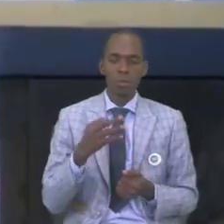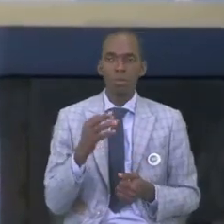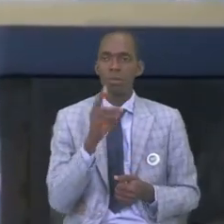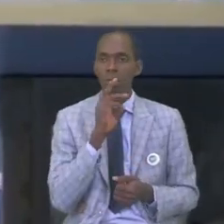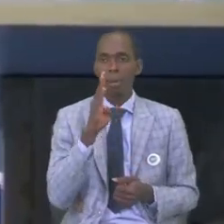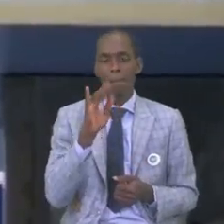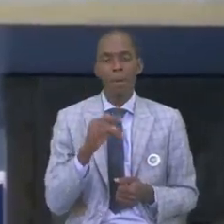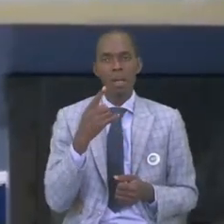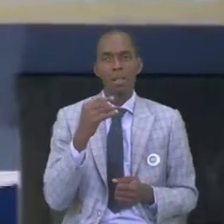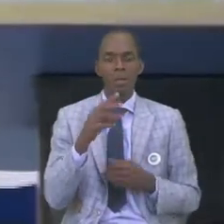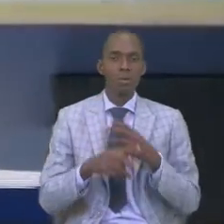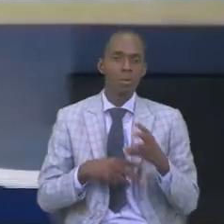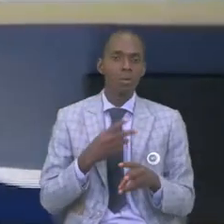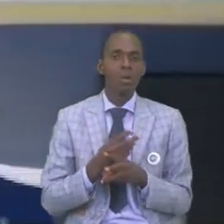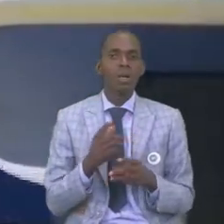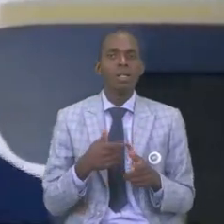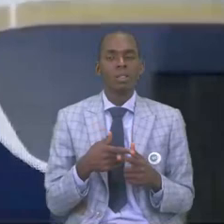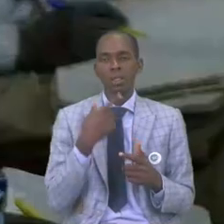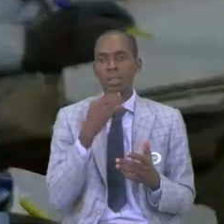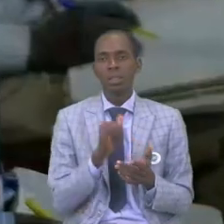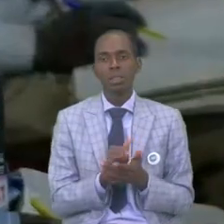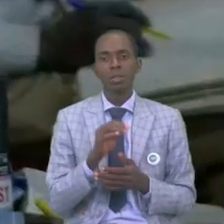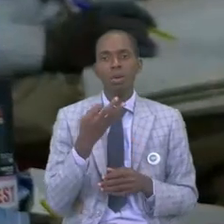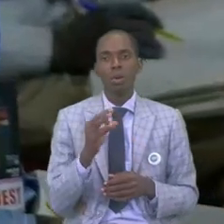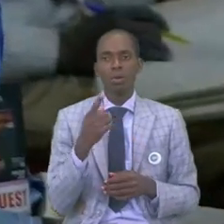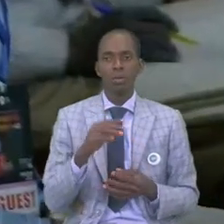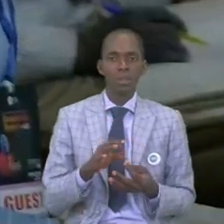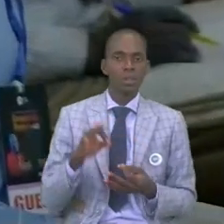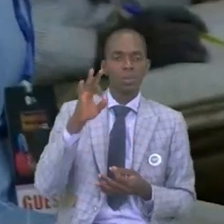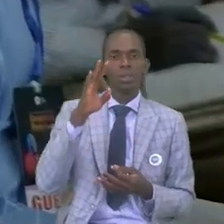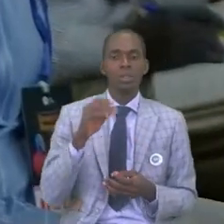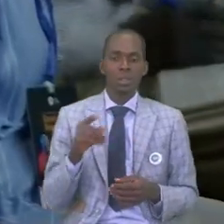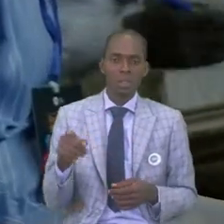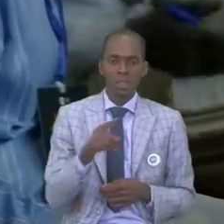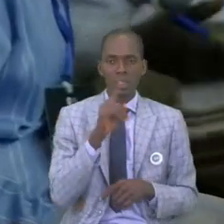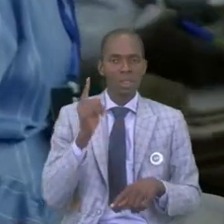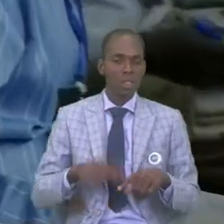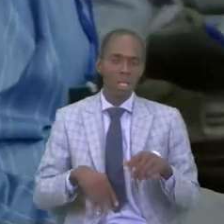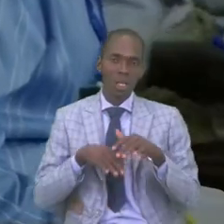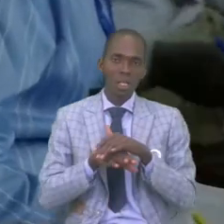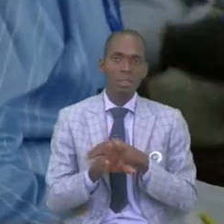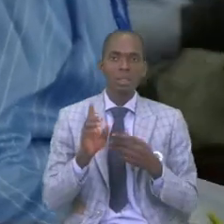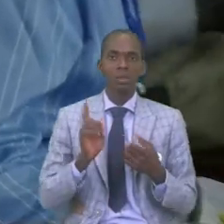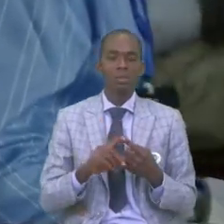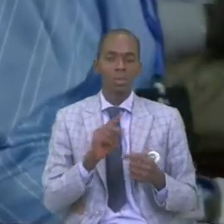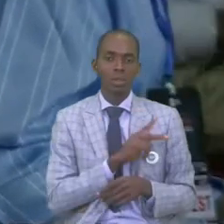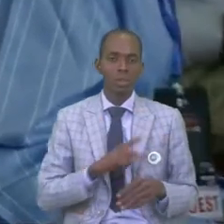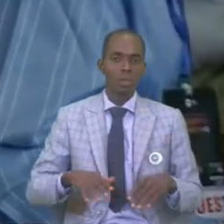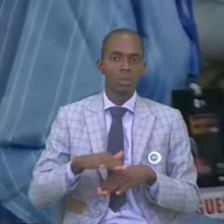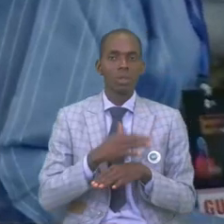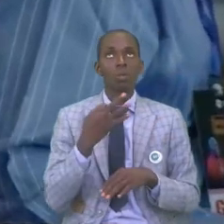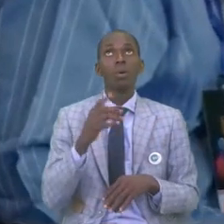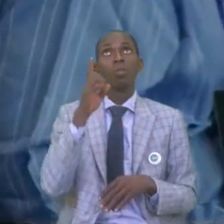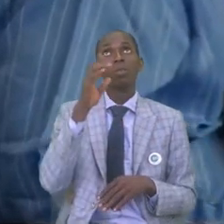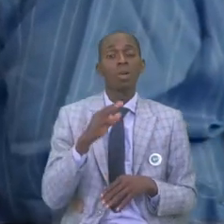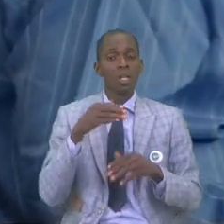word. And then it says, and of the spirit, he cannot enter into the kingdom of God.